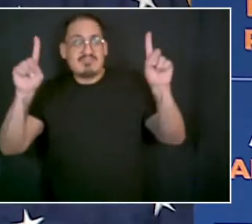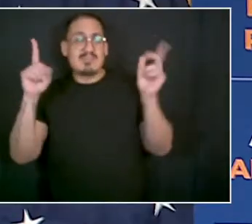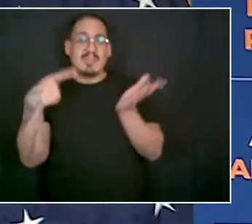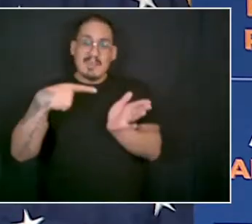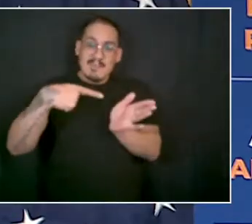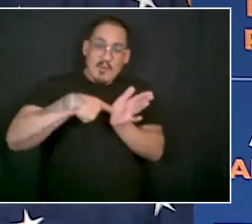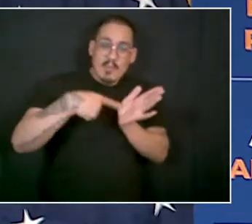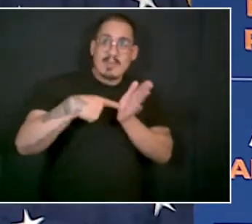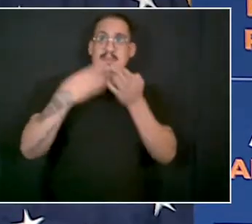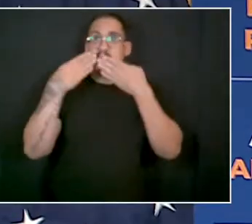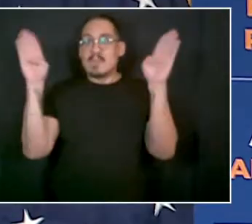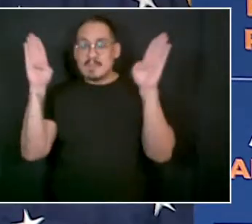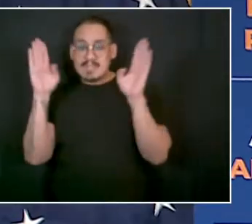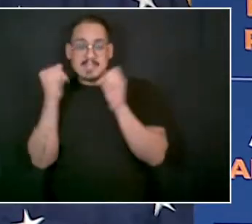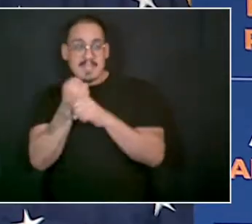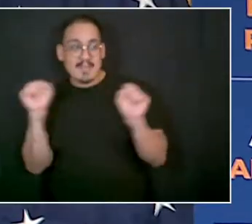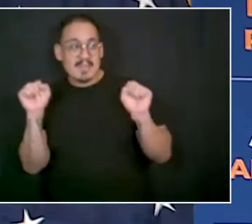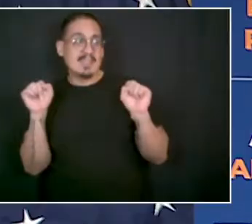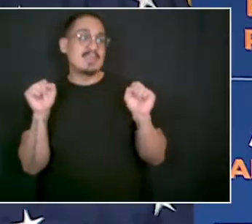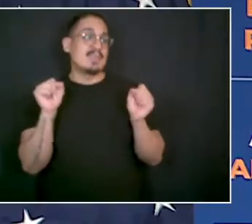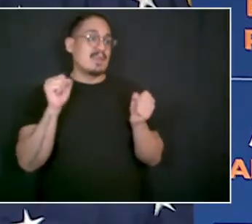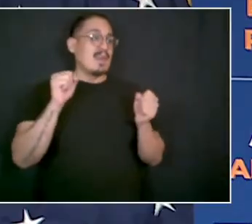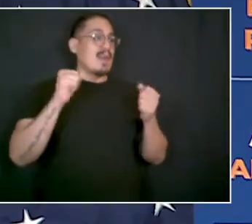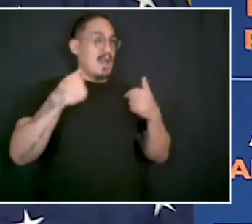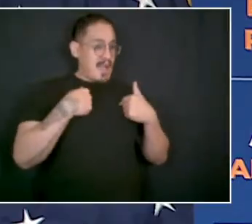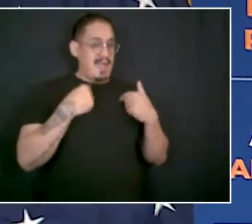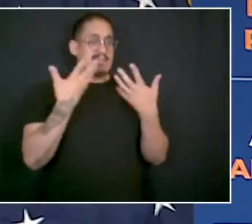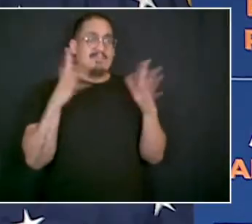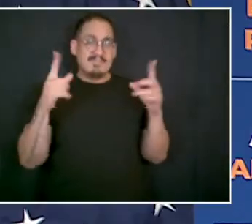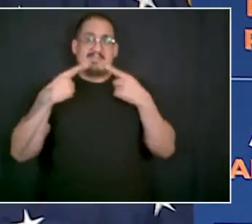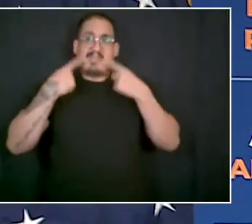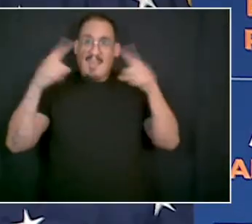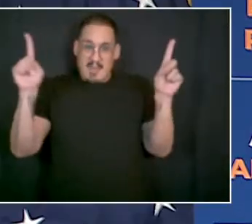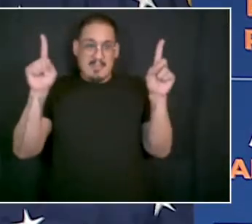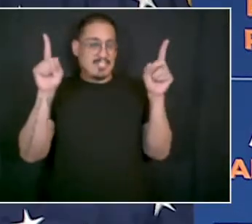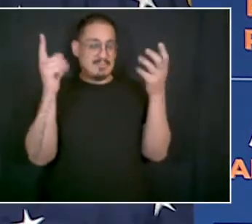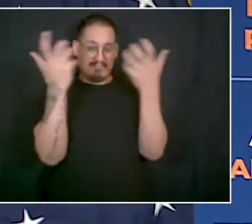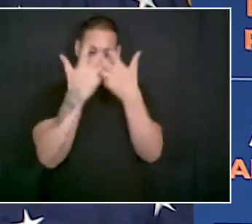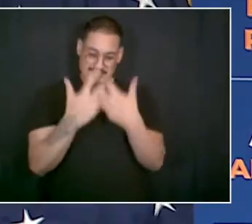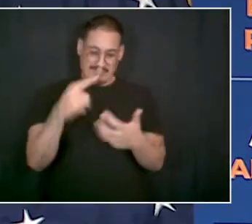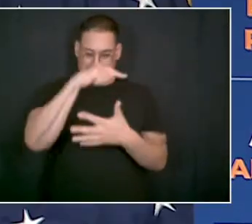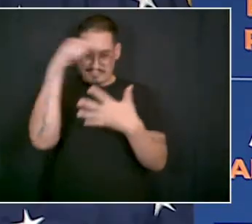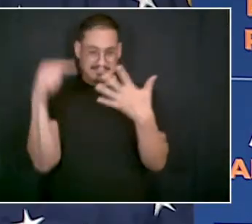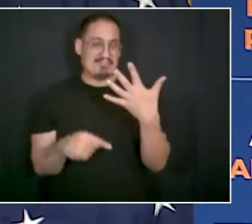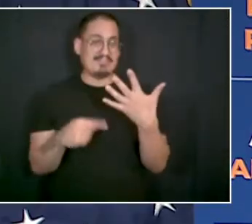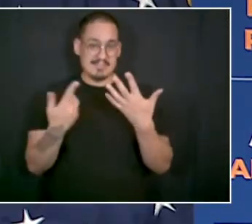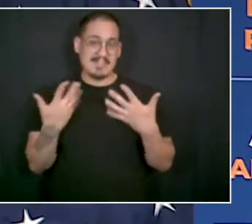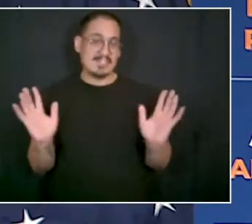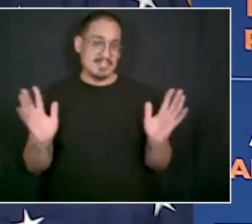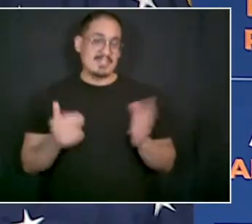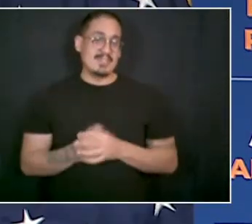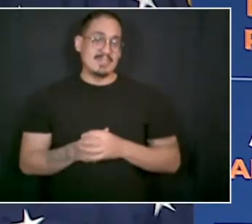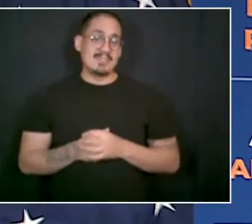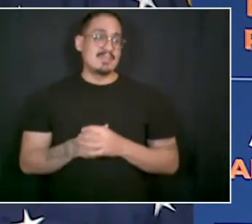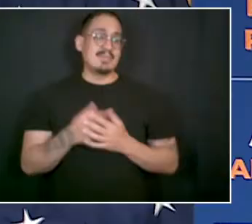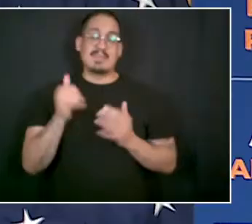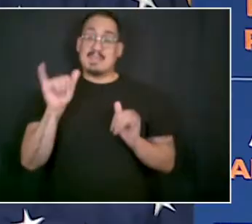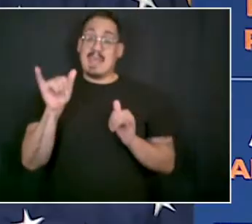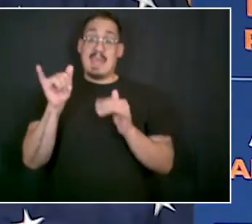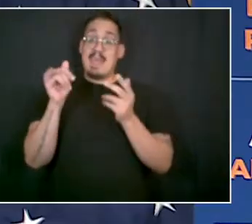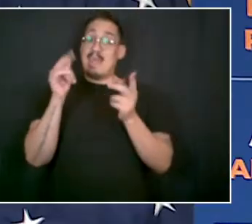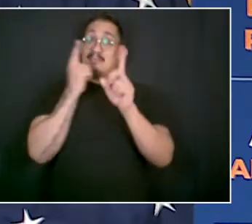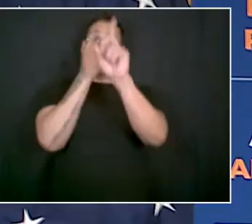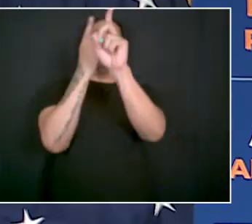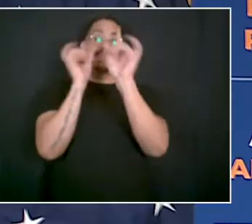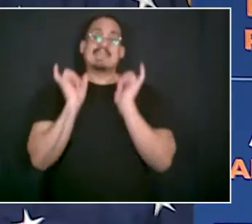working class families, blue collar mayor, it's the same thing. Has not changed in 40 years. I'm the